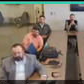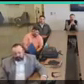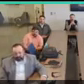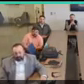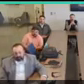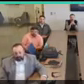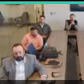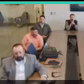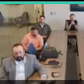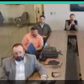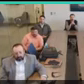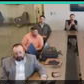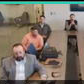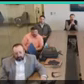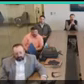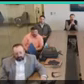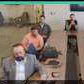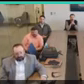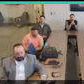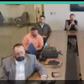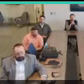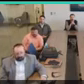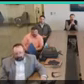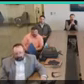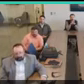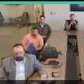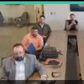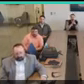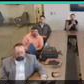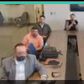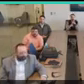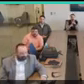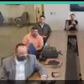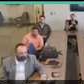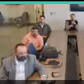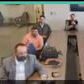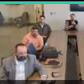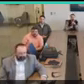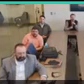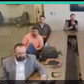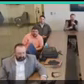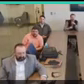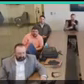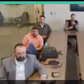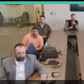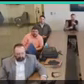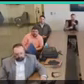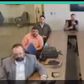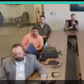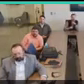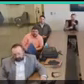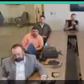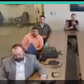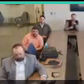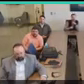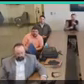collections. We're currently working on developing, uh, kiosks for our parks. Where we can have automated fee collection. People could